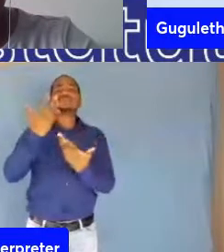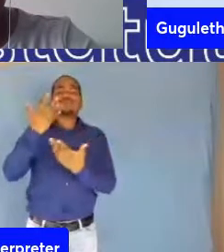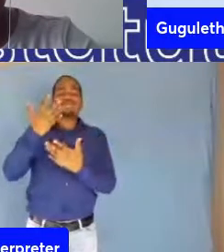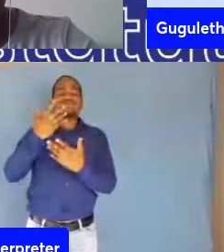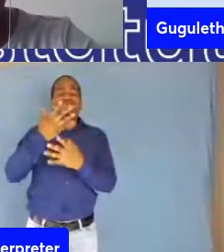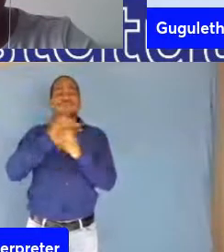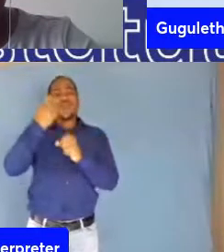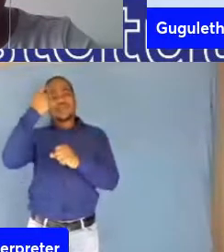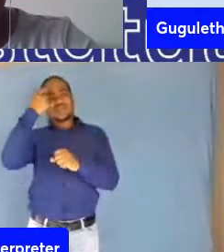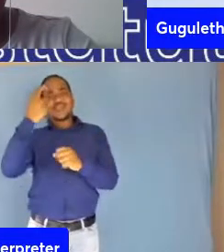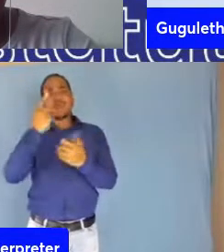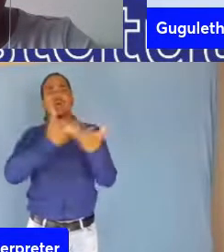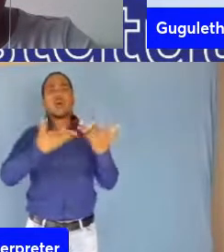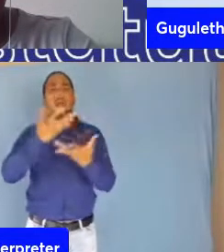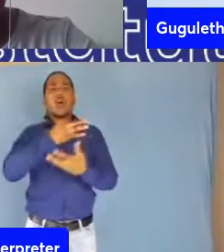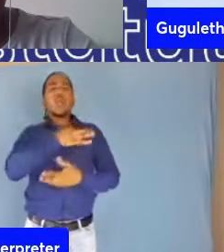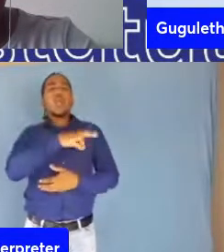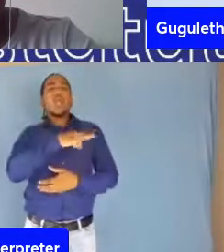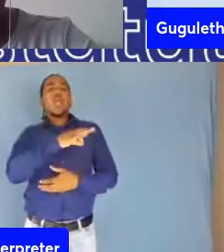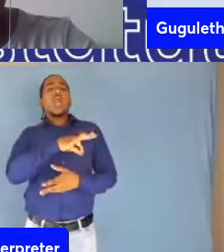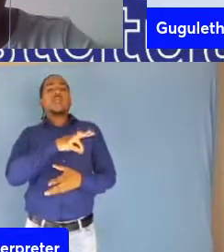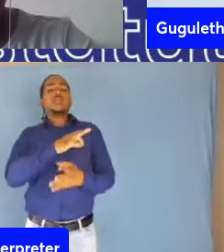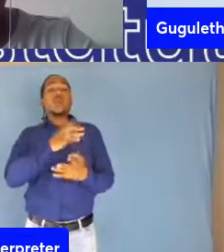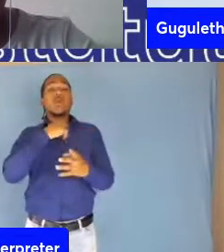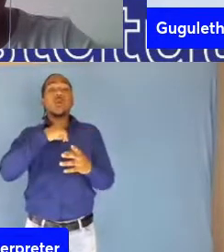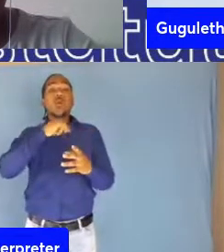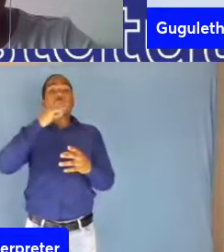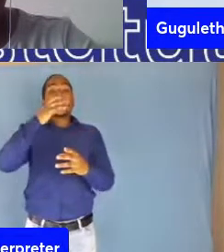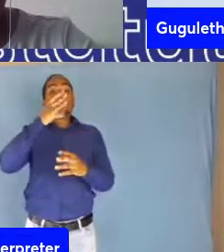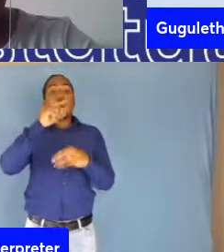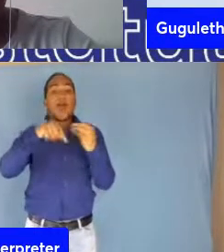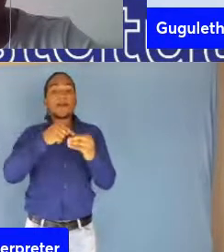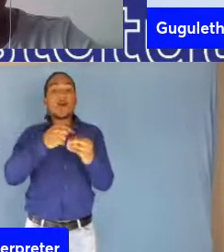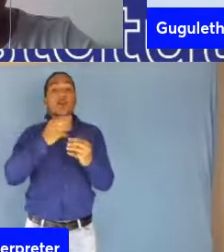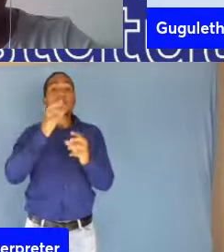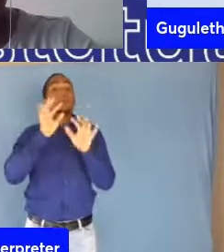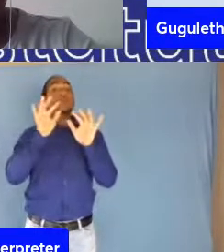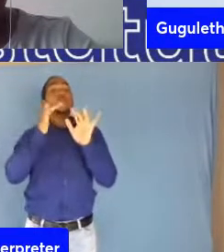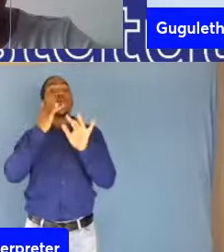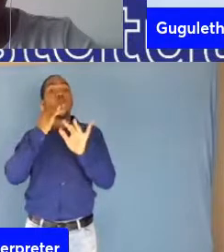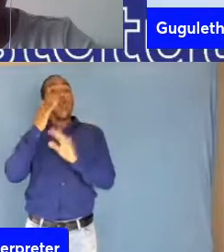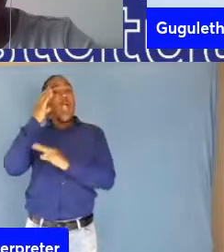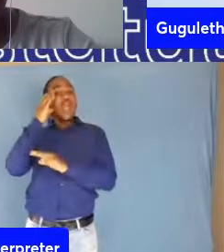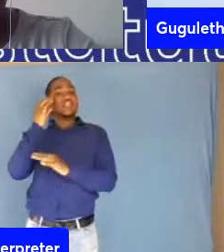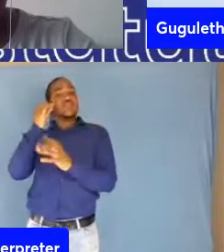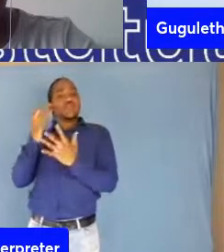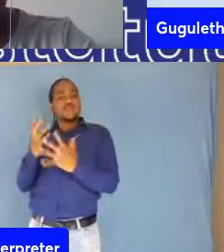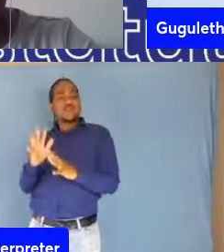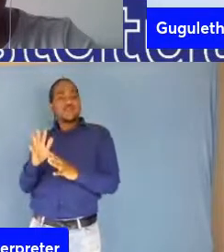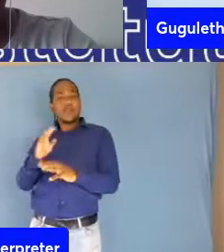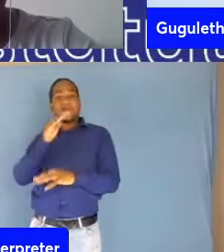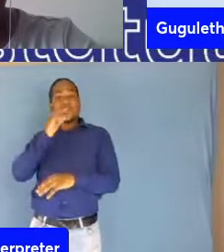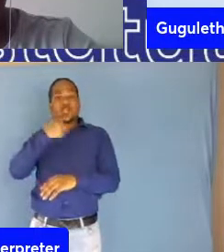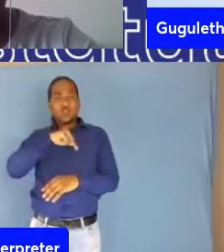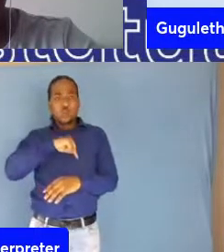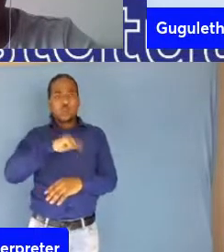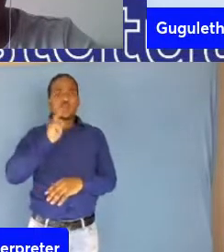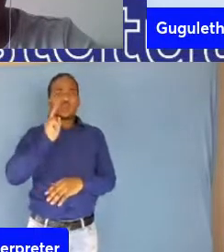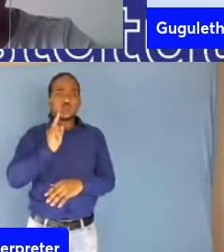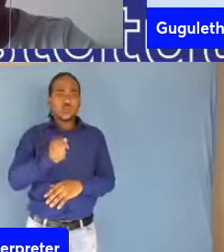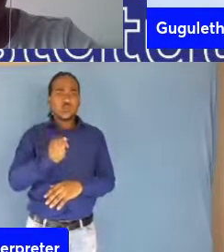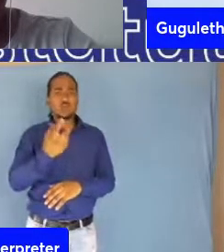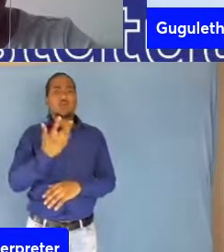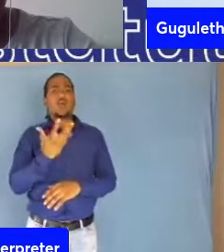as a concept, but we're speaking about people's lived experiences. And so we should be able to put a name to the experience.